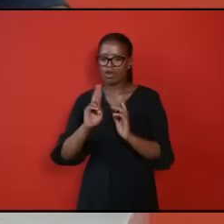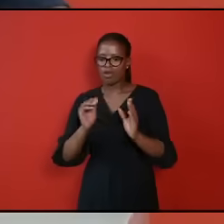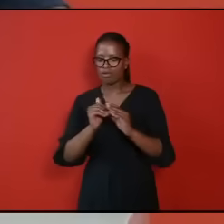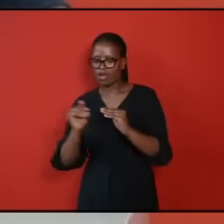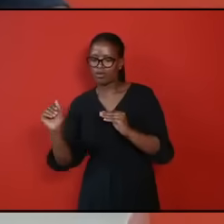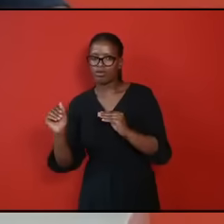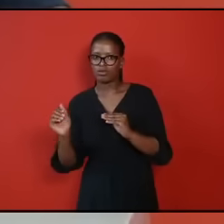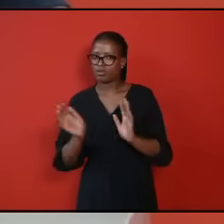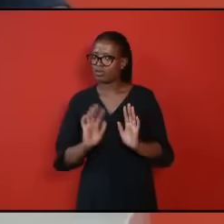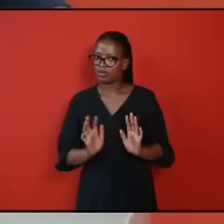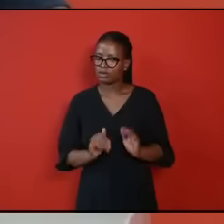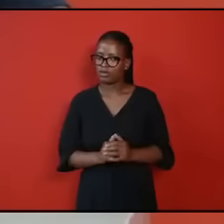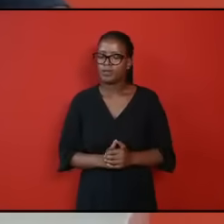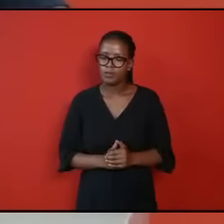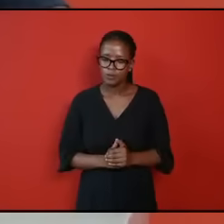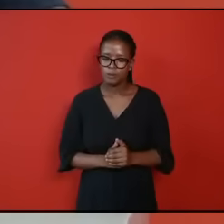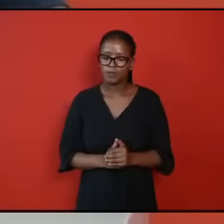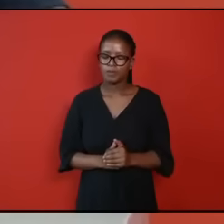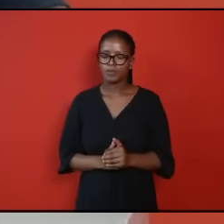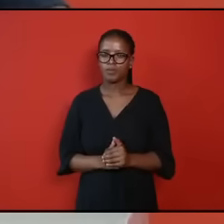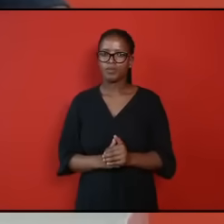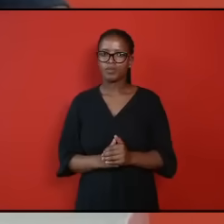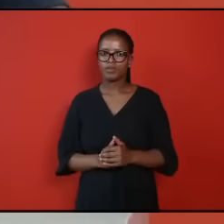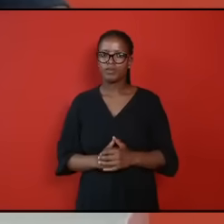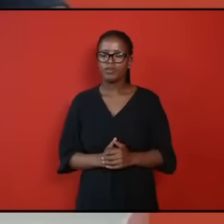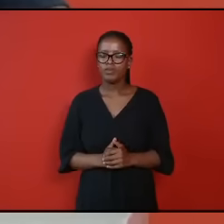preparing your exit.